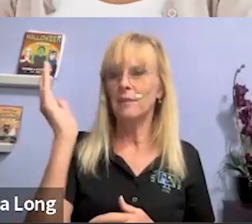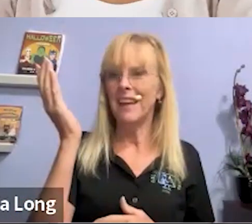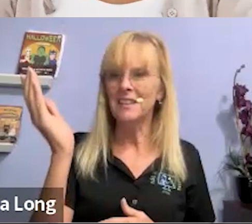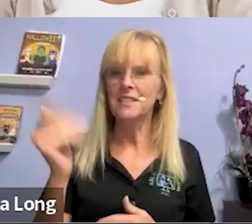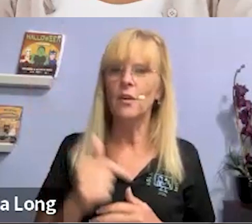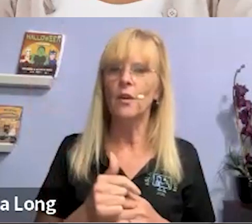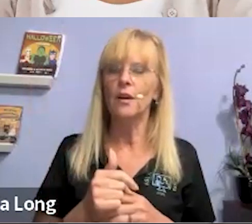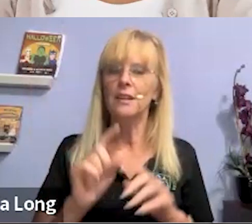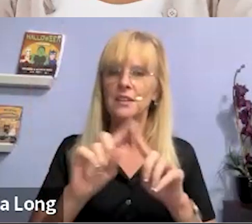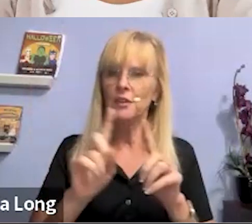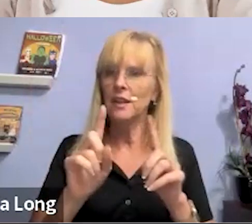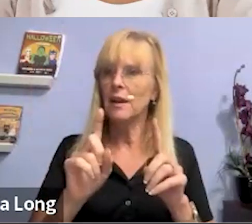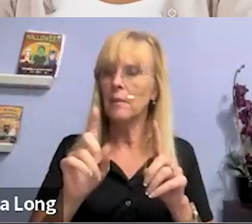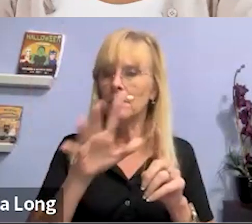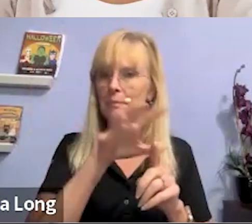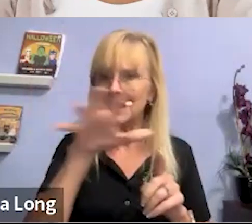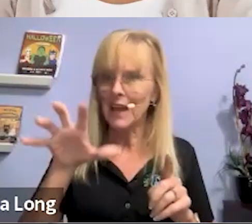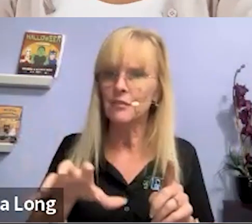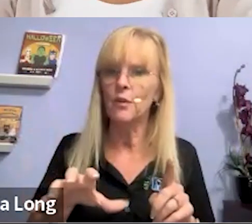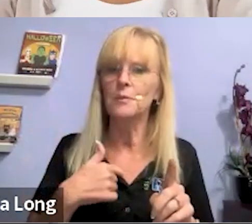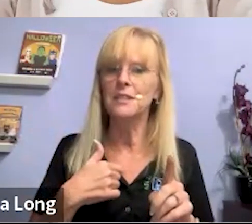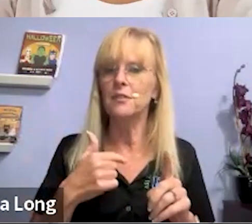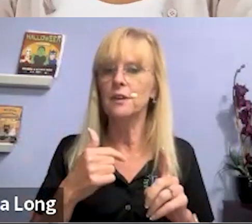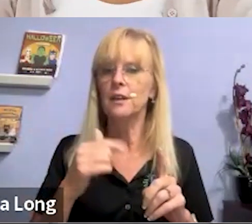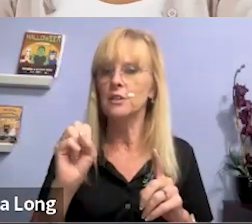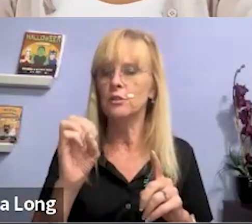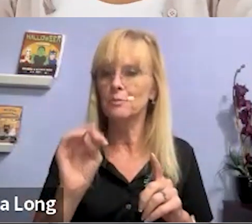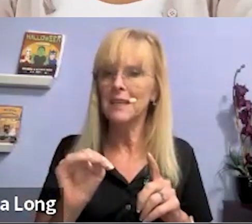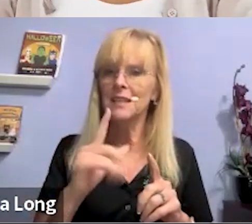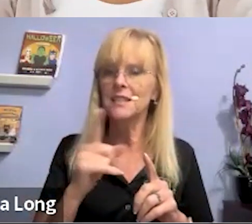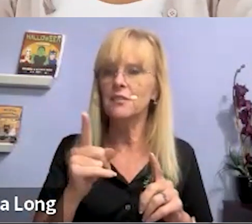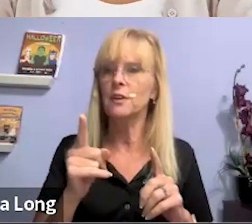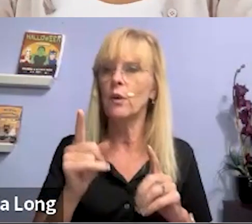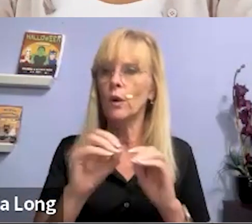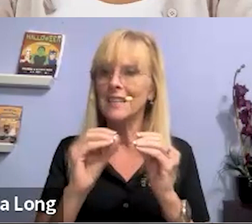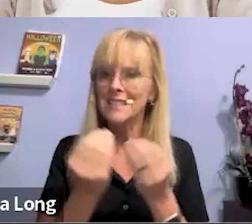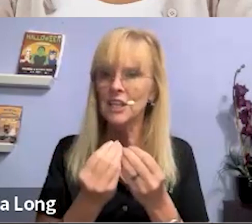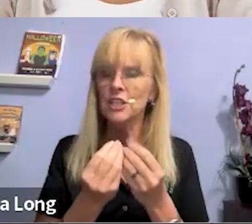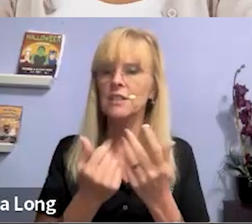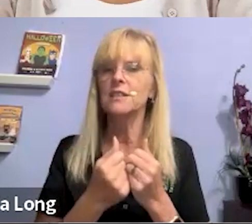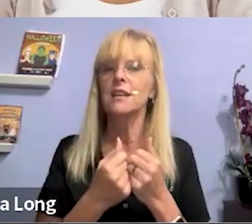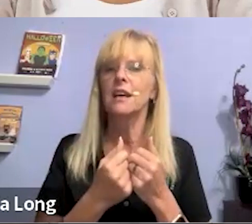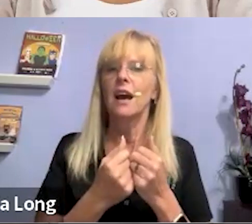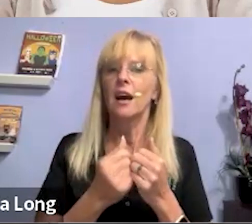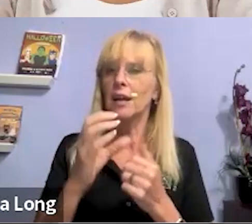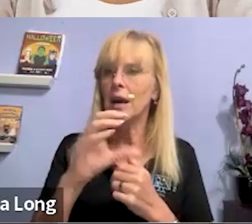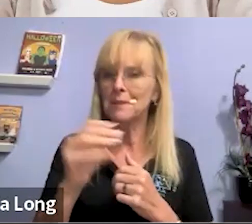are guests on different platforms, different social medias, different